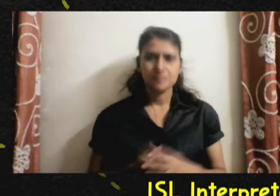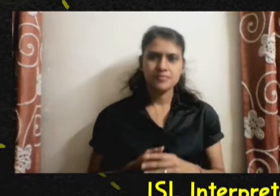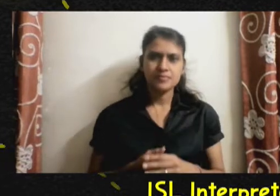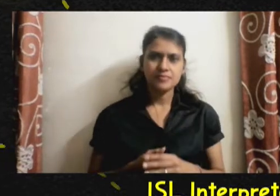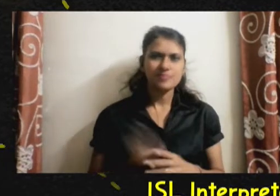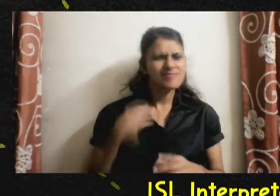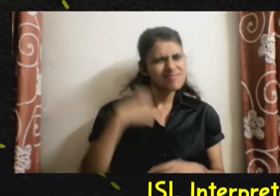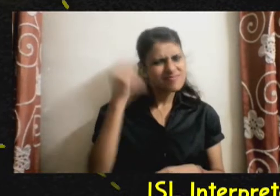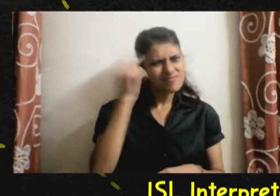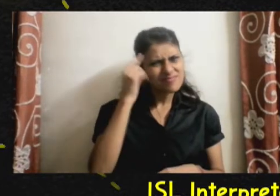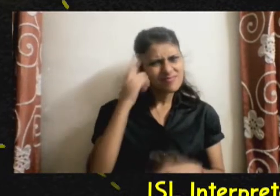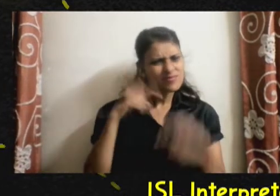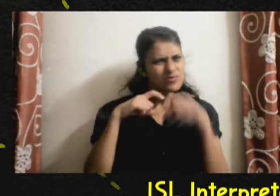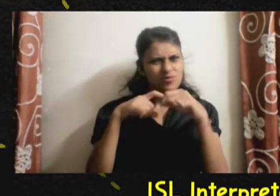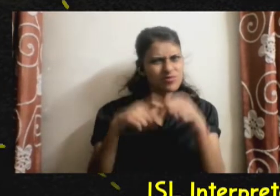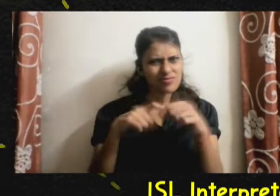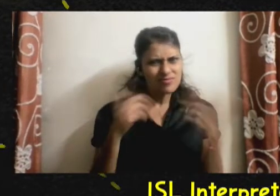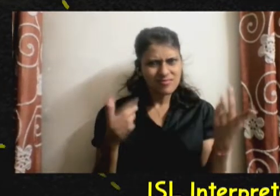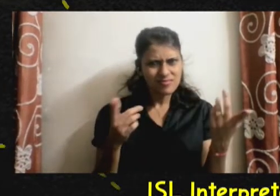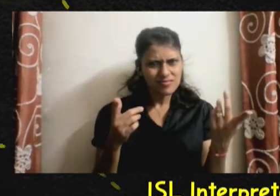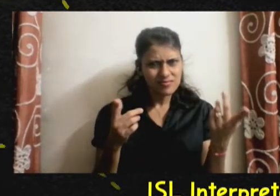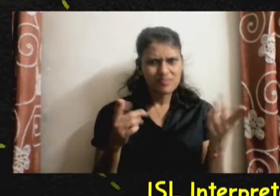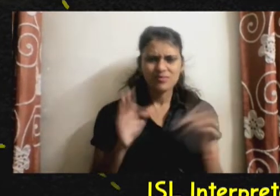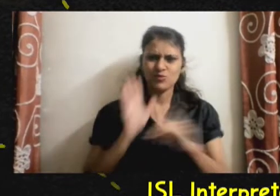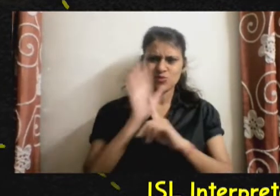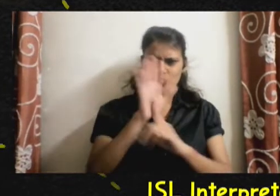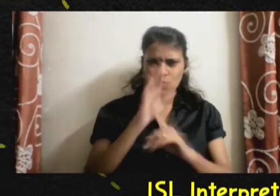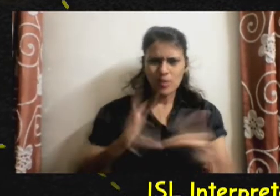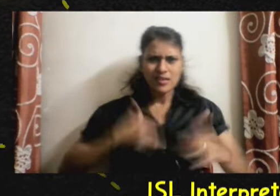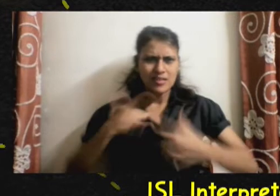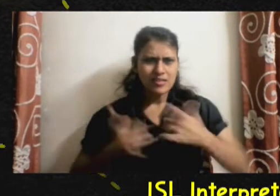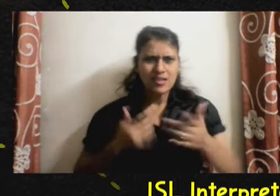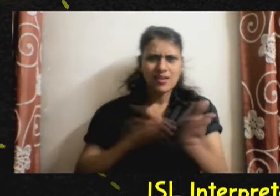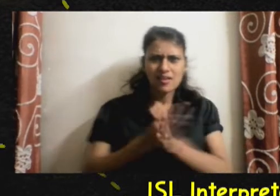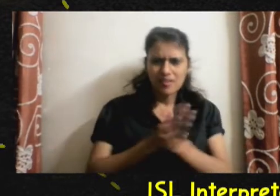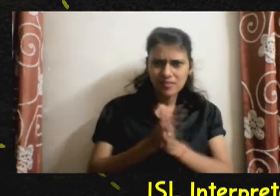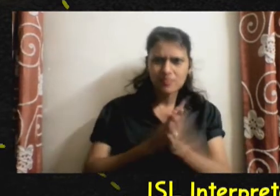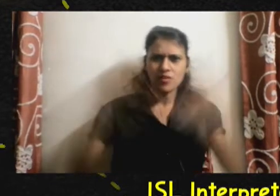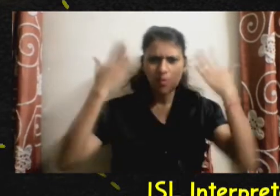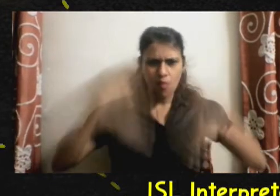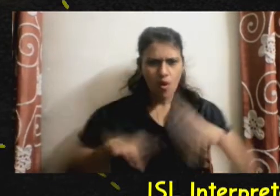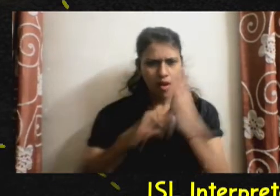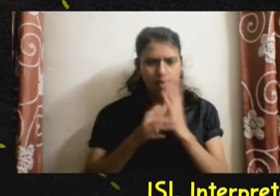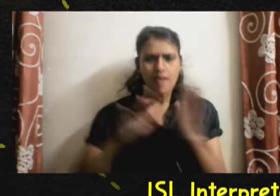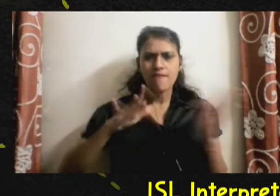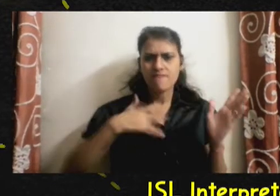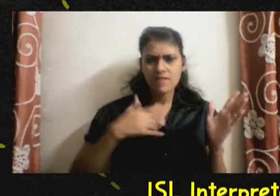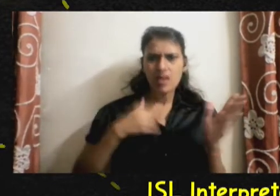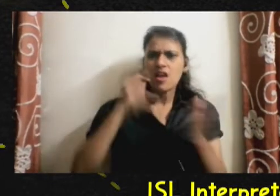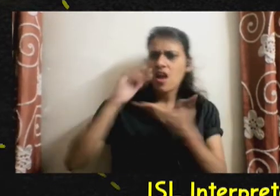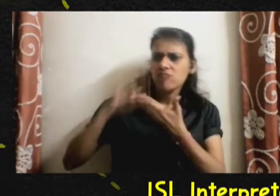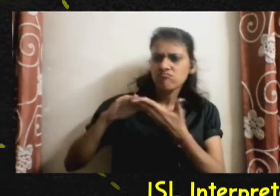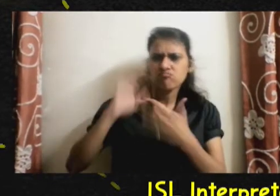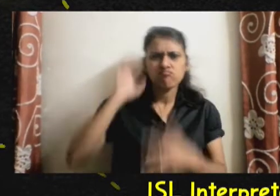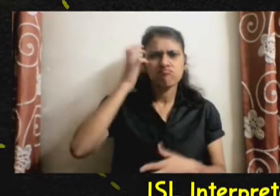about how the questions seem to encapsulate the landscape of desire. It's not just body, it's feeling. Pati naraz kyun rehte hain?